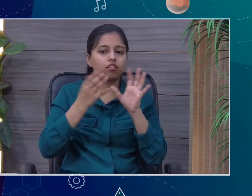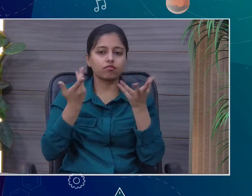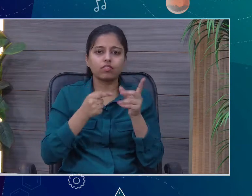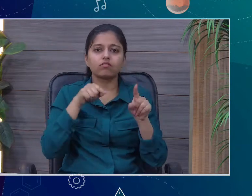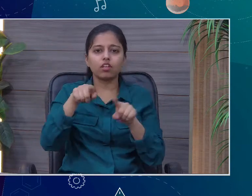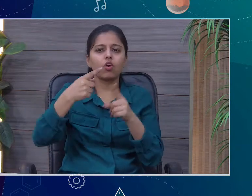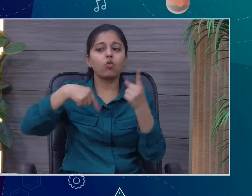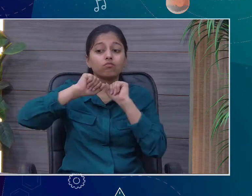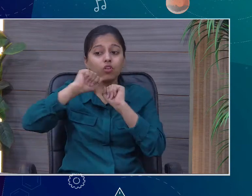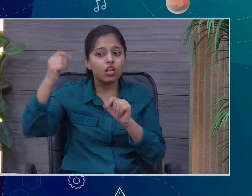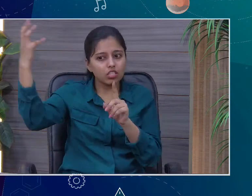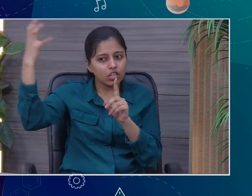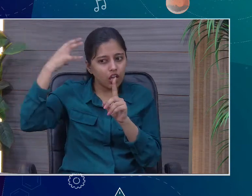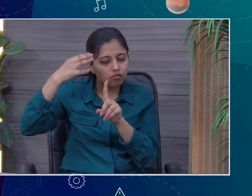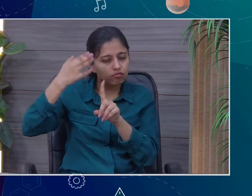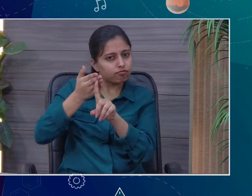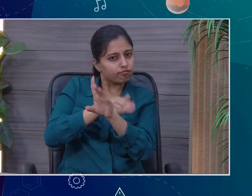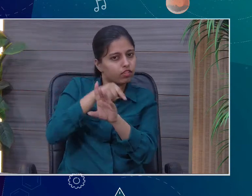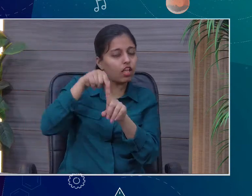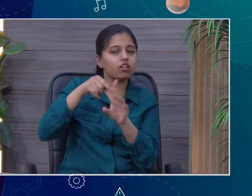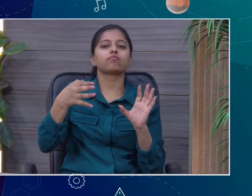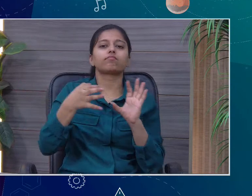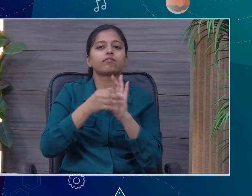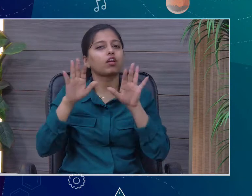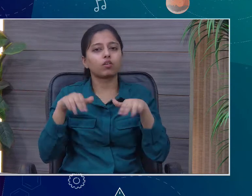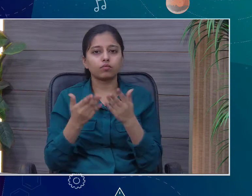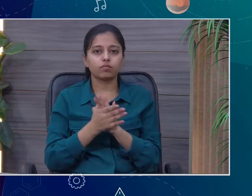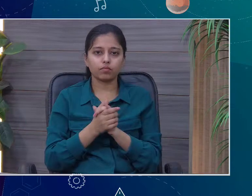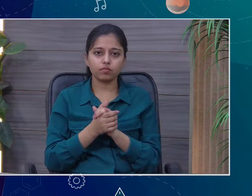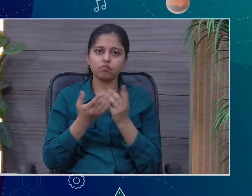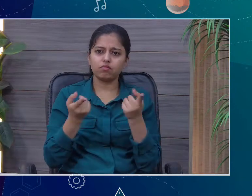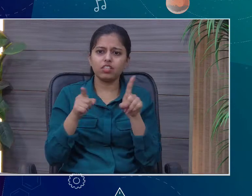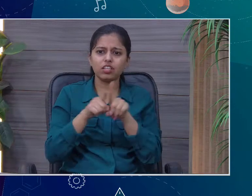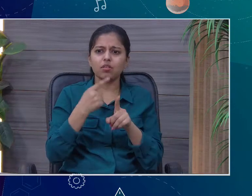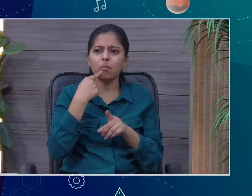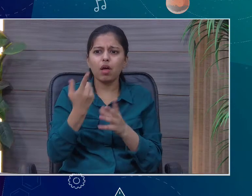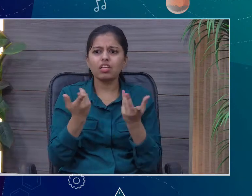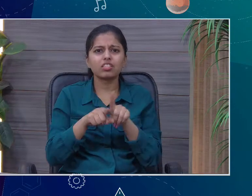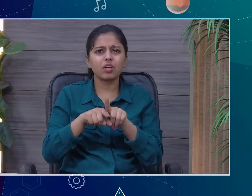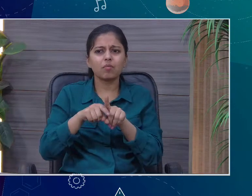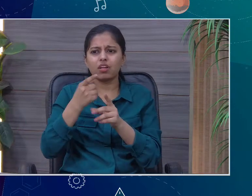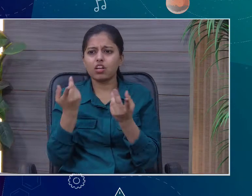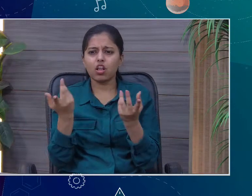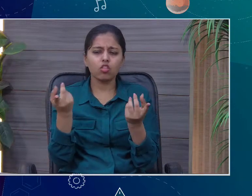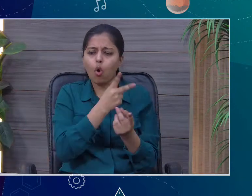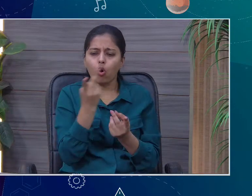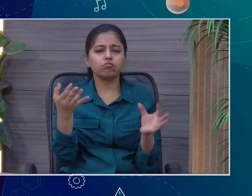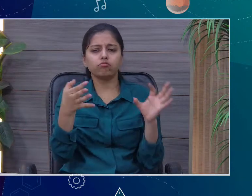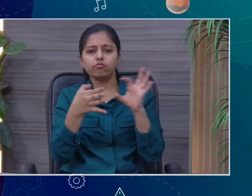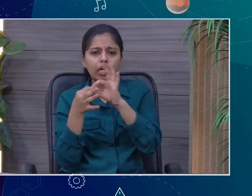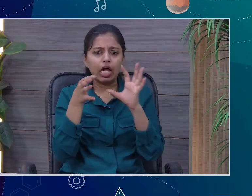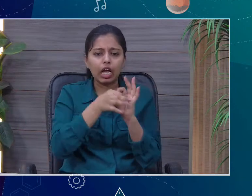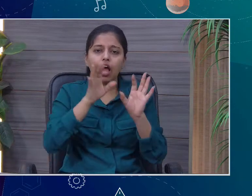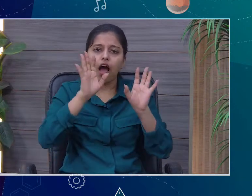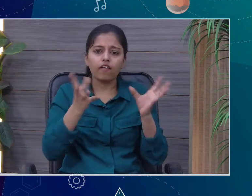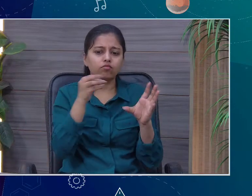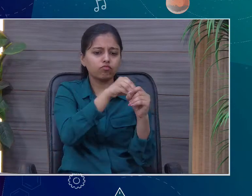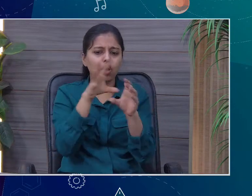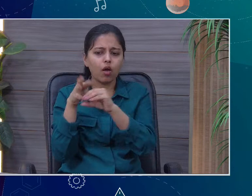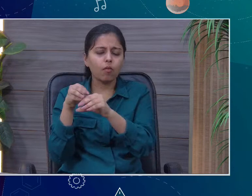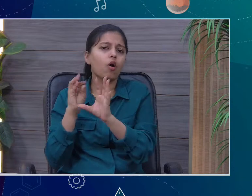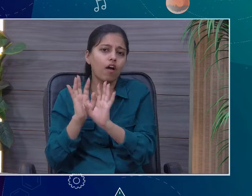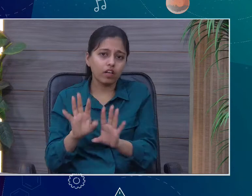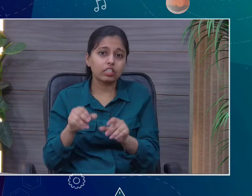with their shadows. Okay, so we can say it's a interdisciplinary approach and need of the hour, right? Yeah, indeed it is